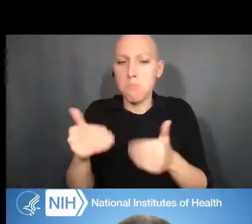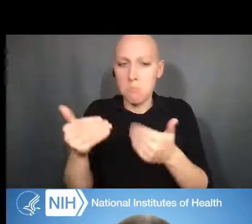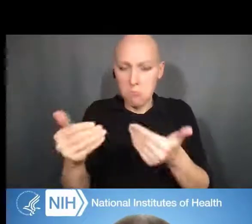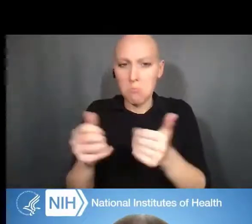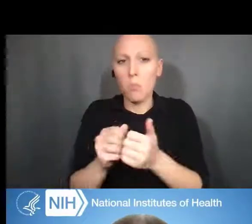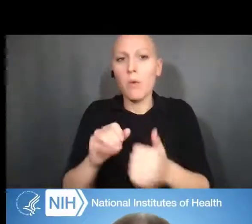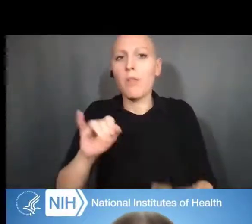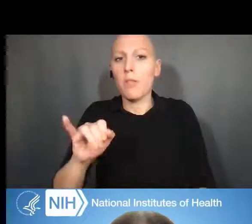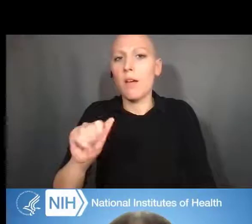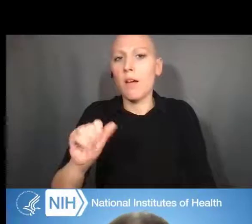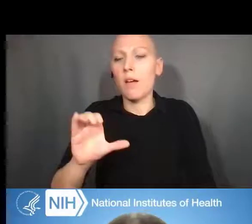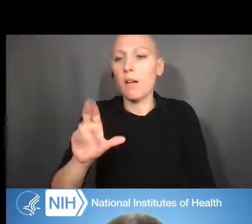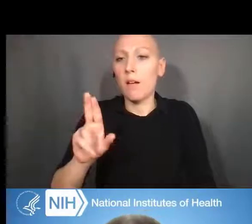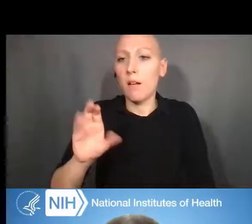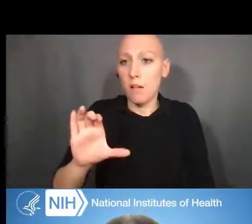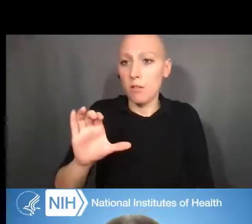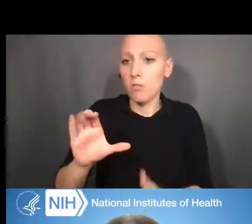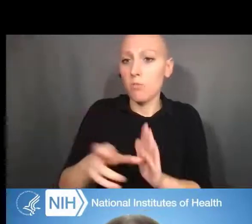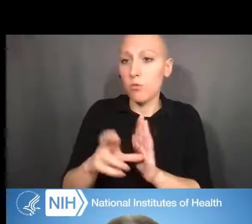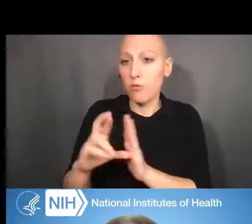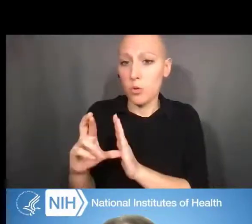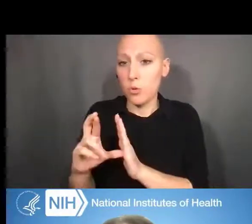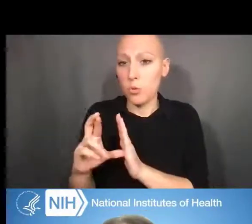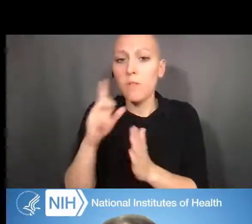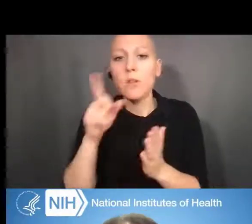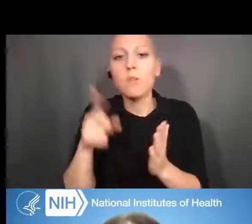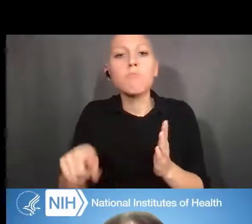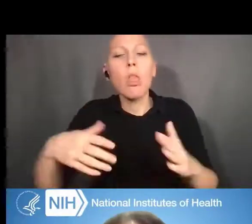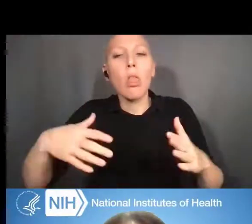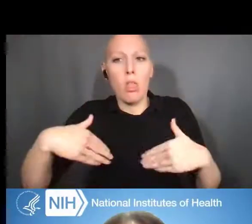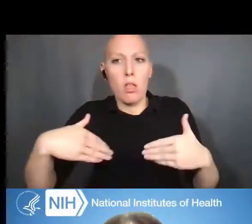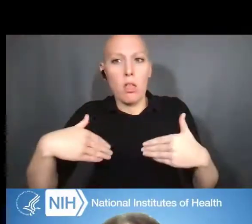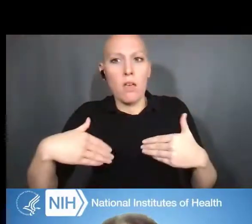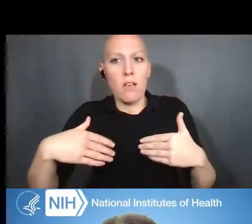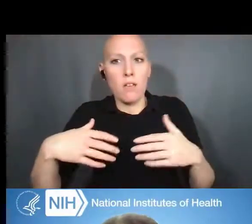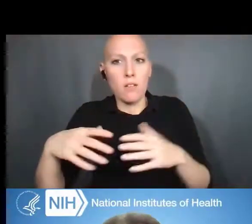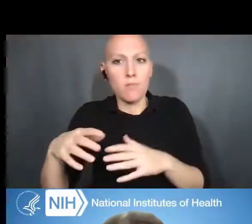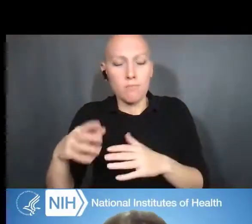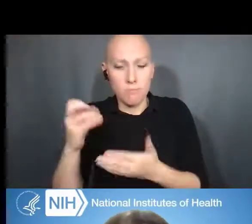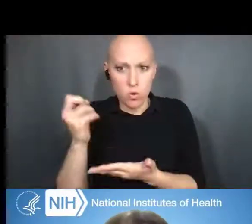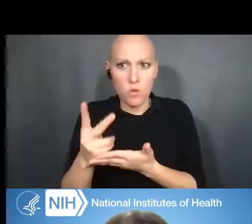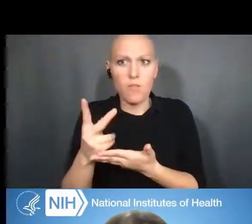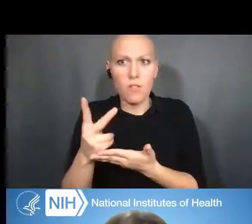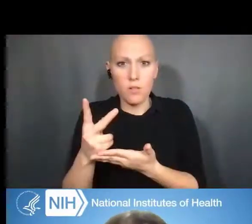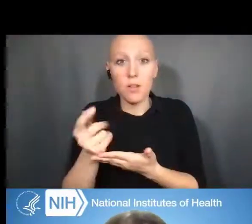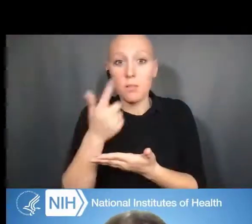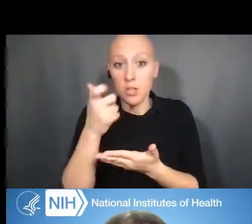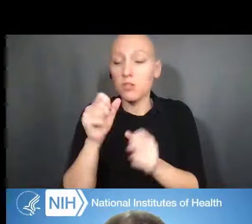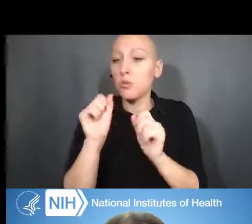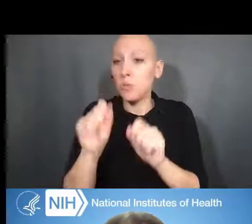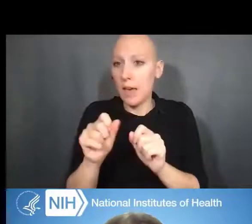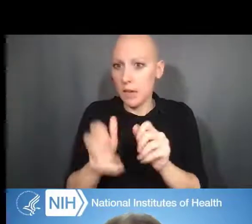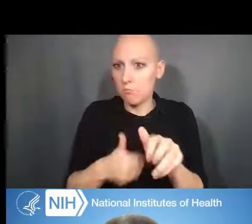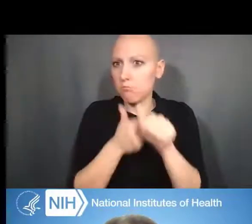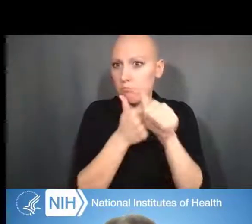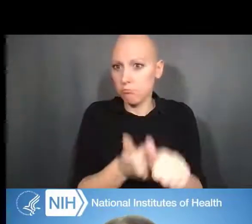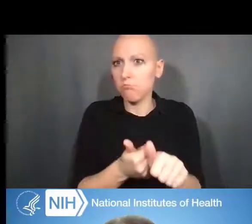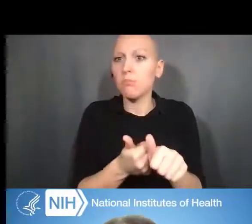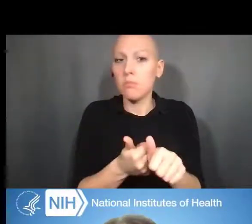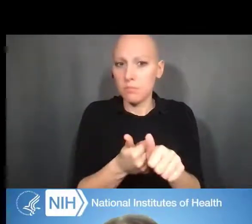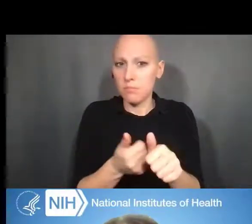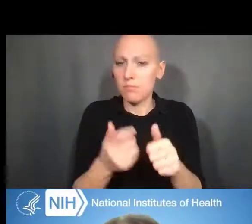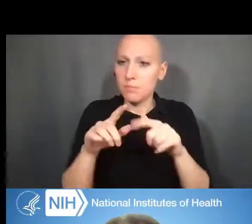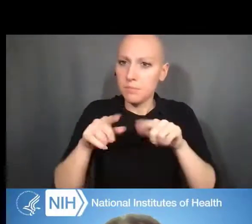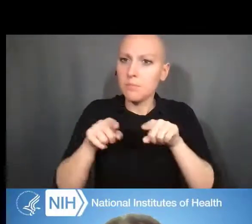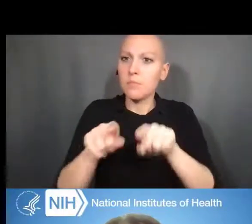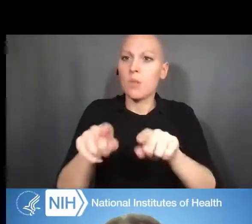that have not yet received IACUC approval, because it can be submitted in accordance with just-in-time procedures. And it is